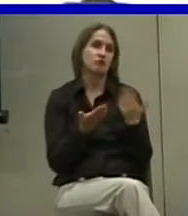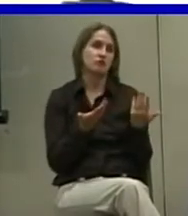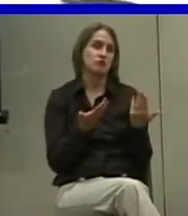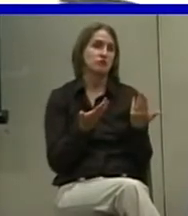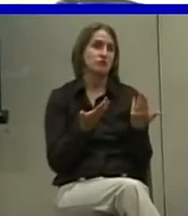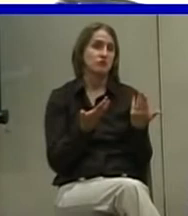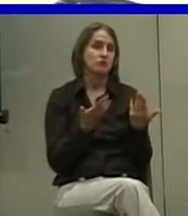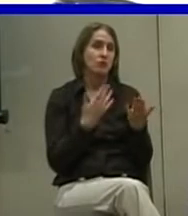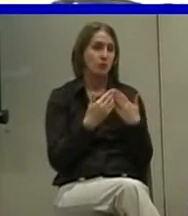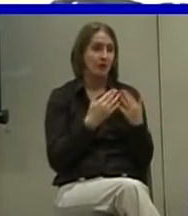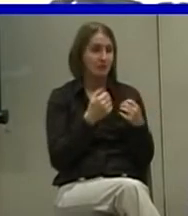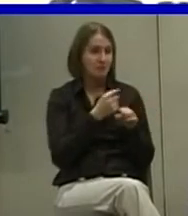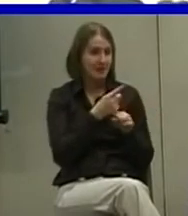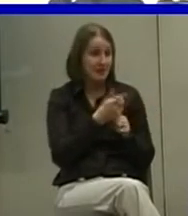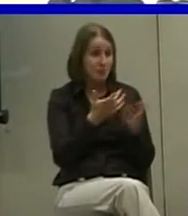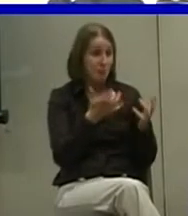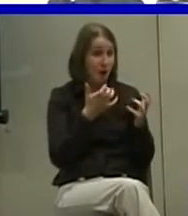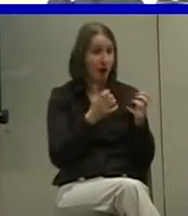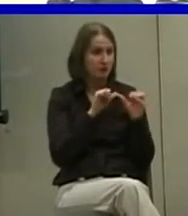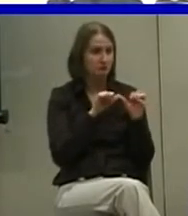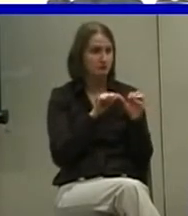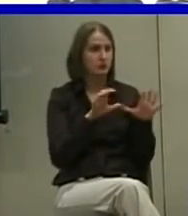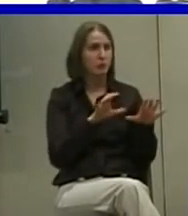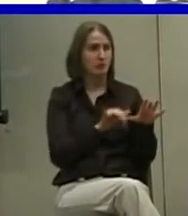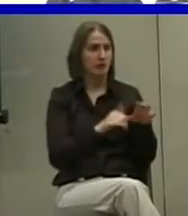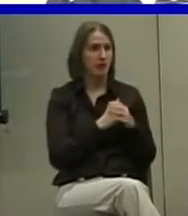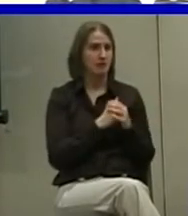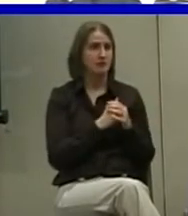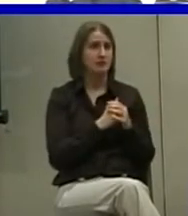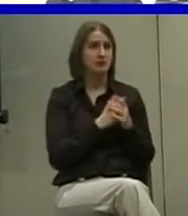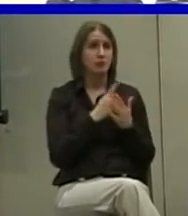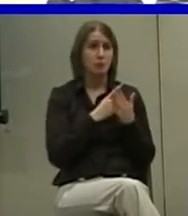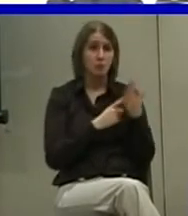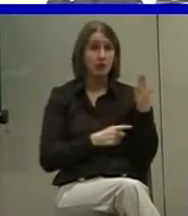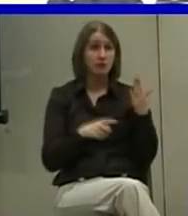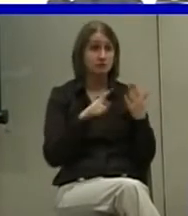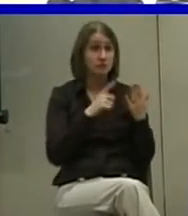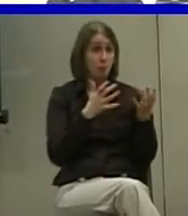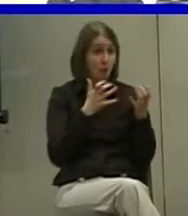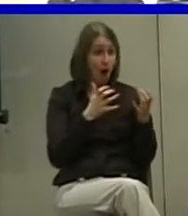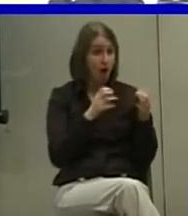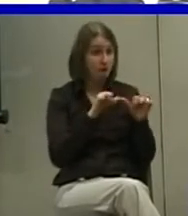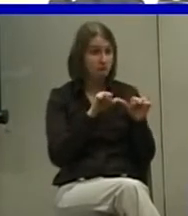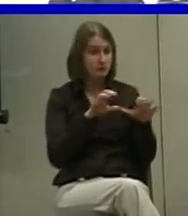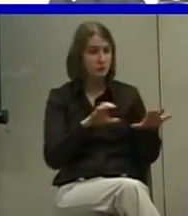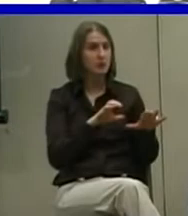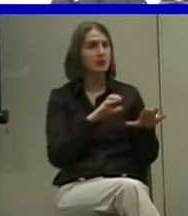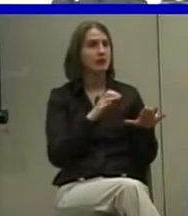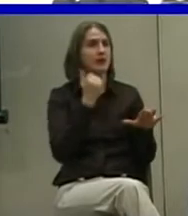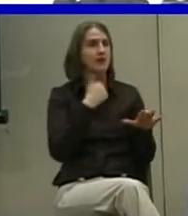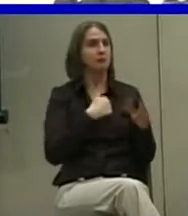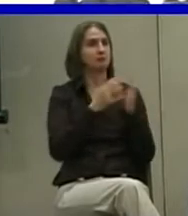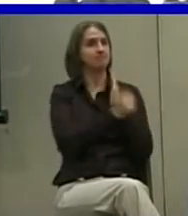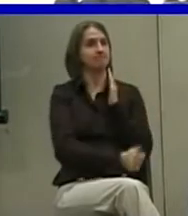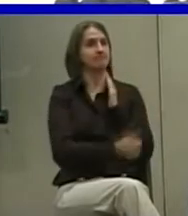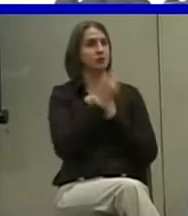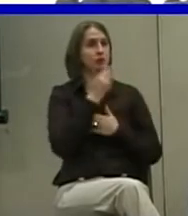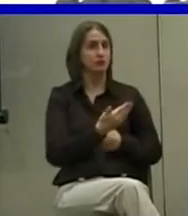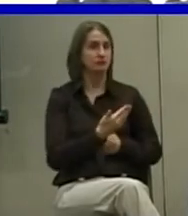It's whatever makes them want to keep doing it. And we know what makes you want to keep doing something is being good at it. So we have